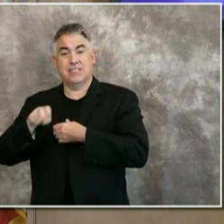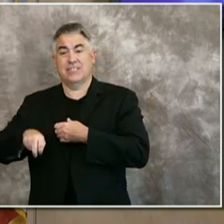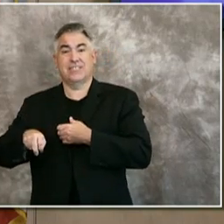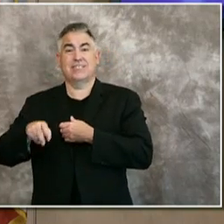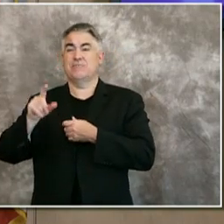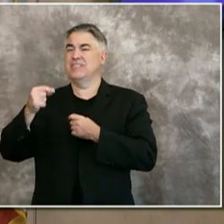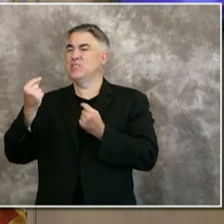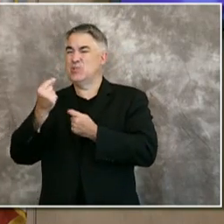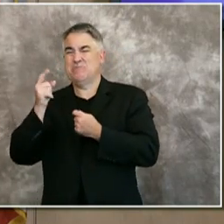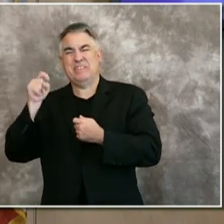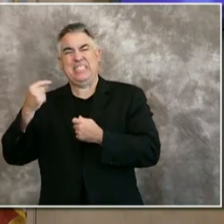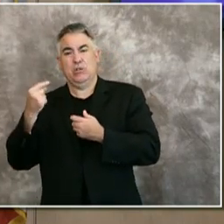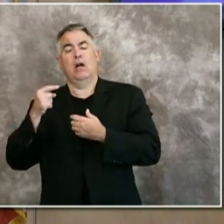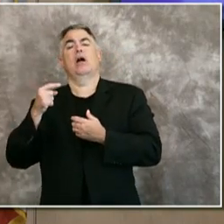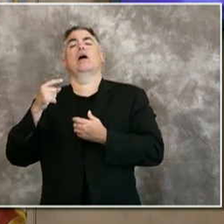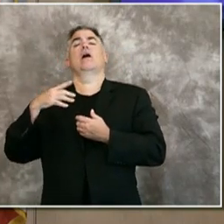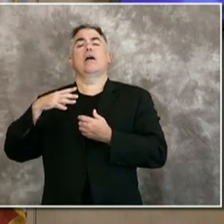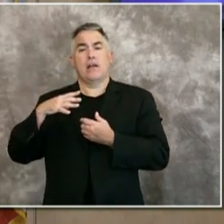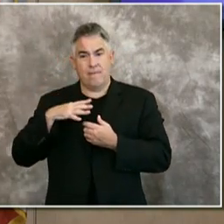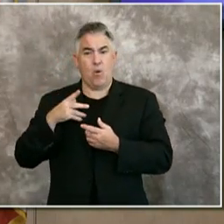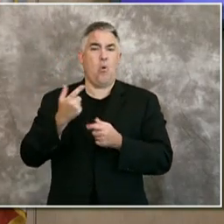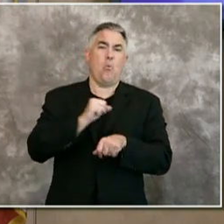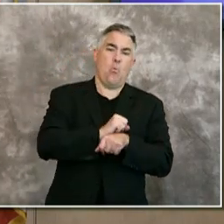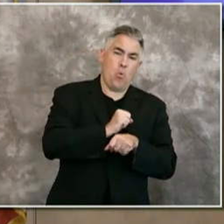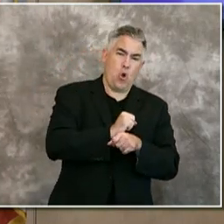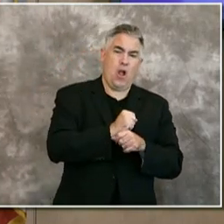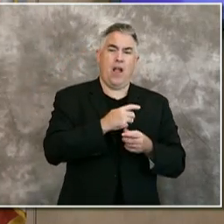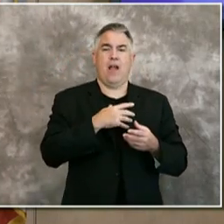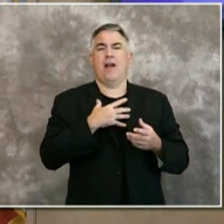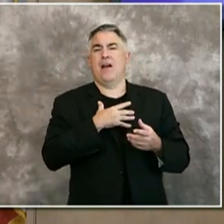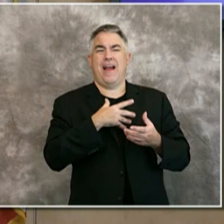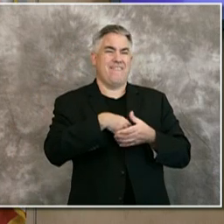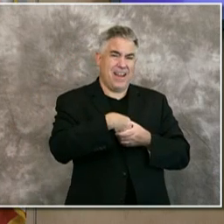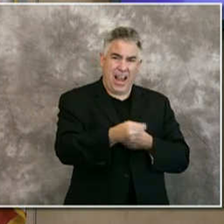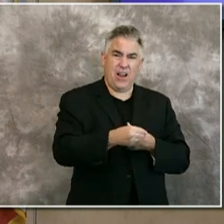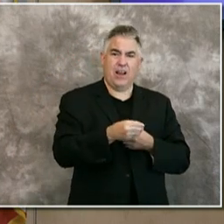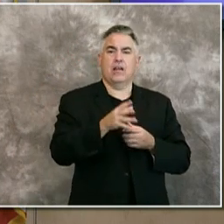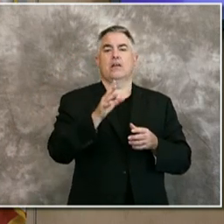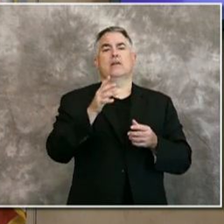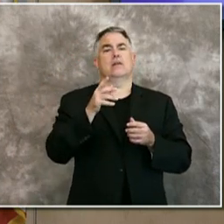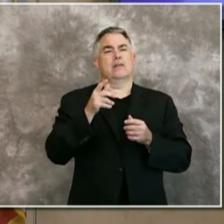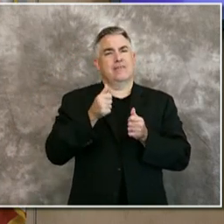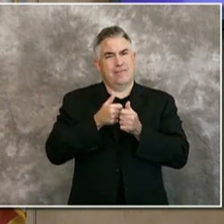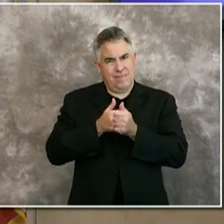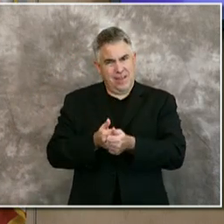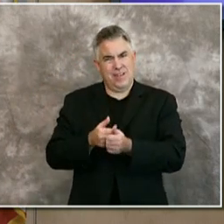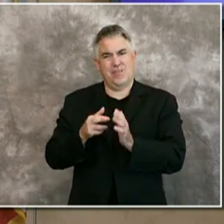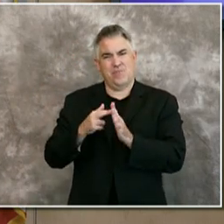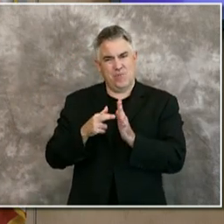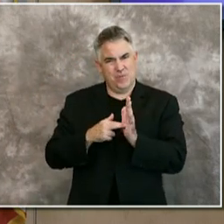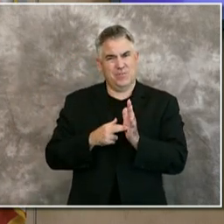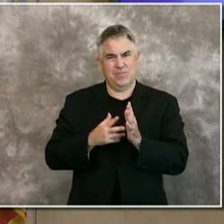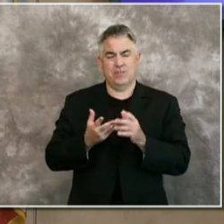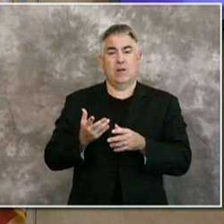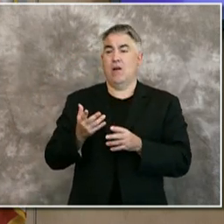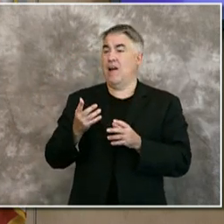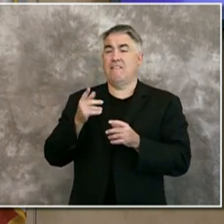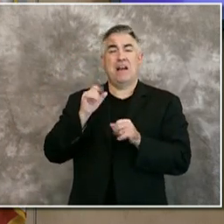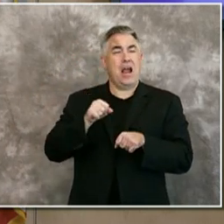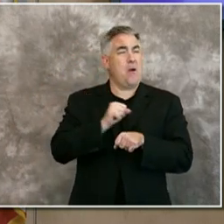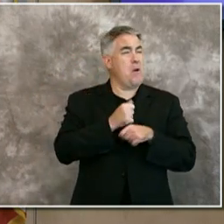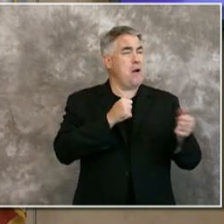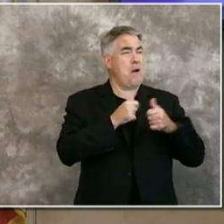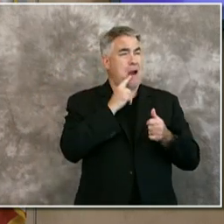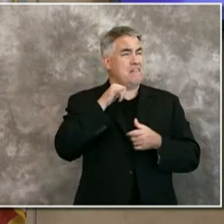your company allows you to work from home, please take advantage of that opportunity and telework. No step is too